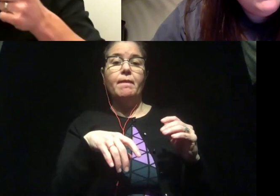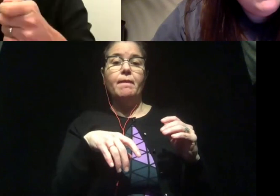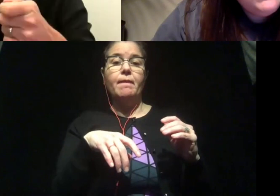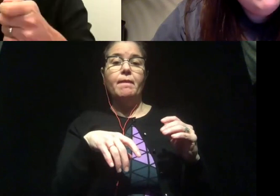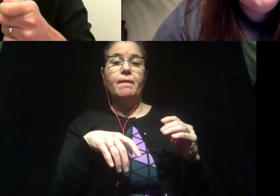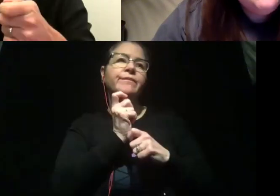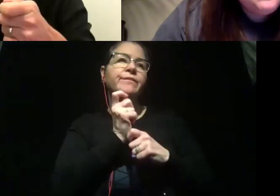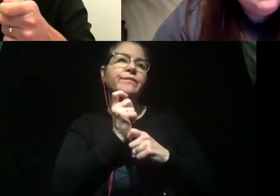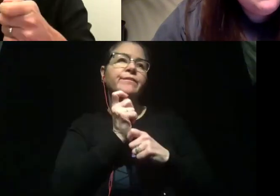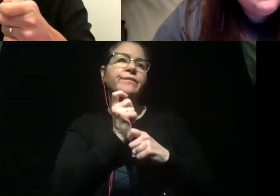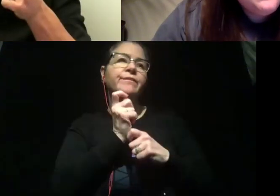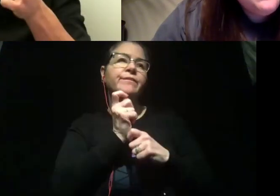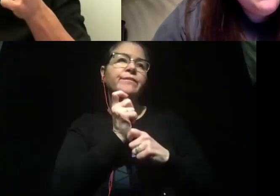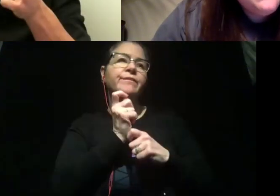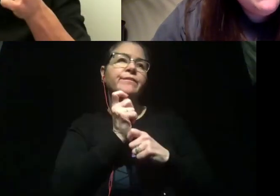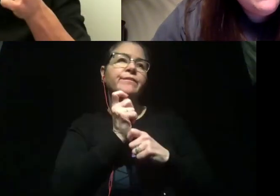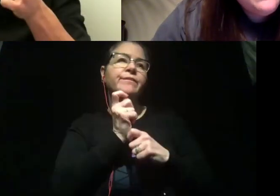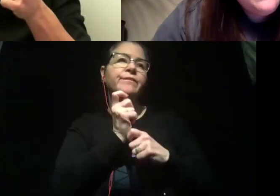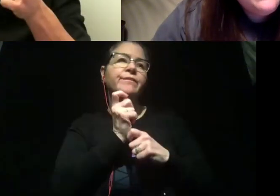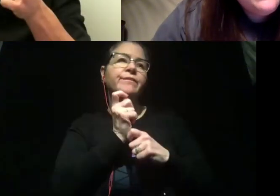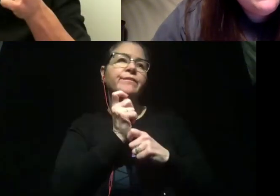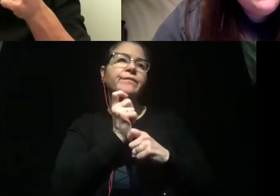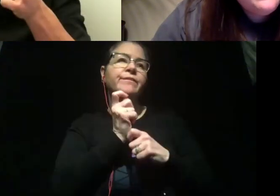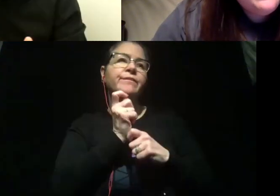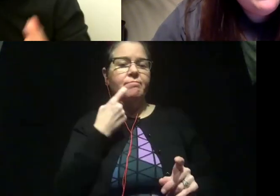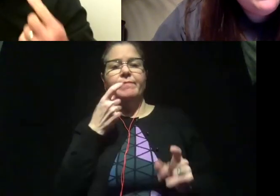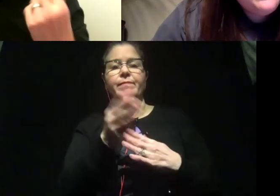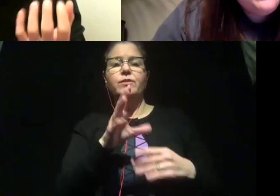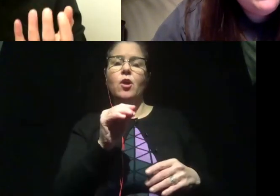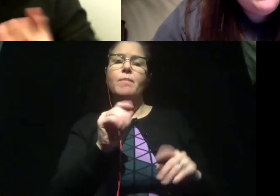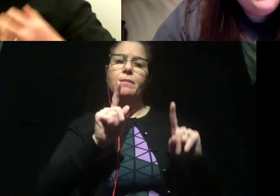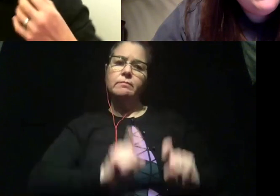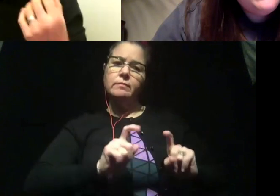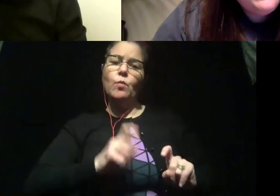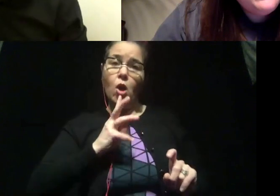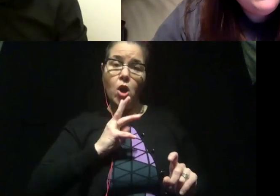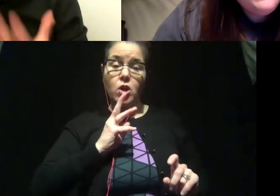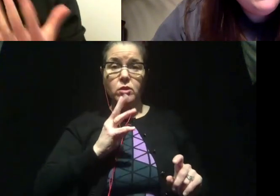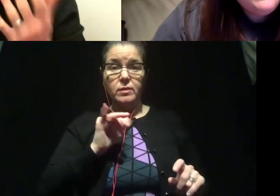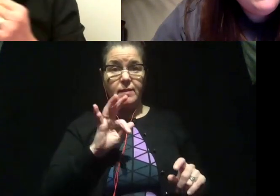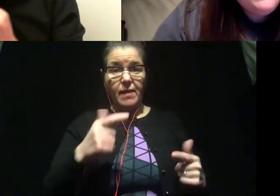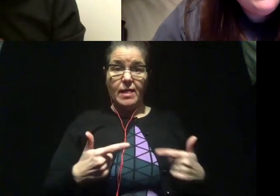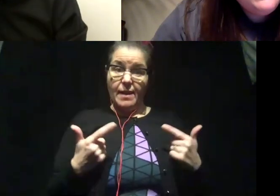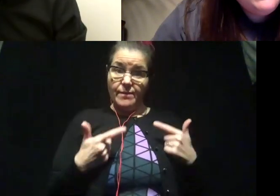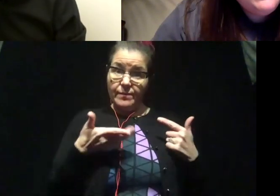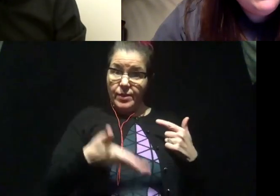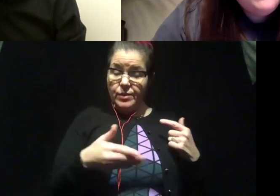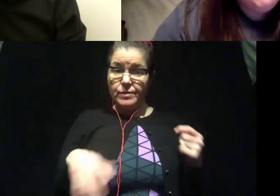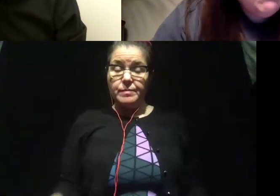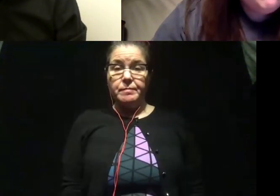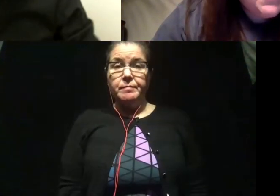fishing. They didn't have a pole with a hook there trying to catch anything, but they'd take samples of the water and to see if there's any life living underneath the